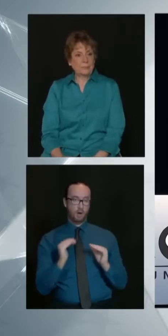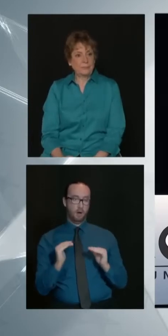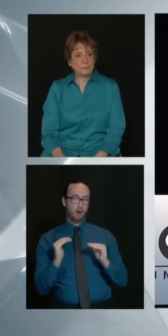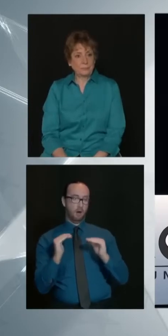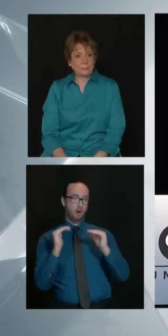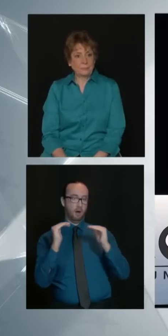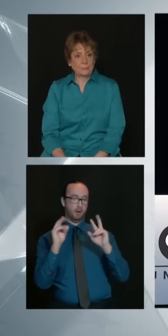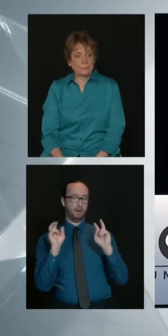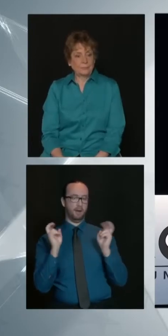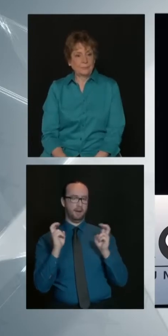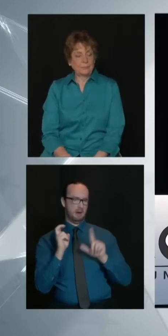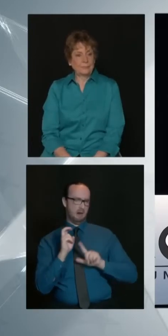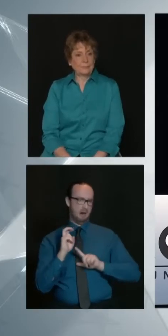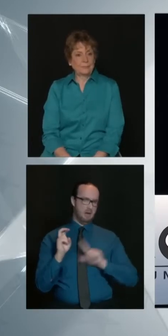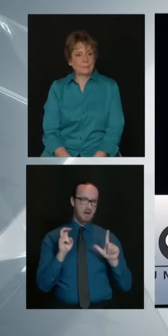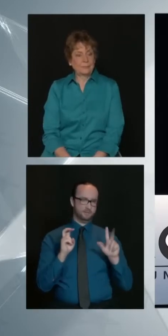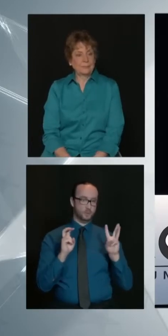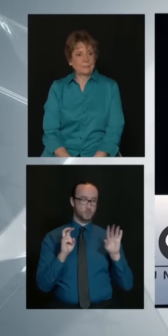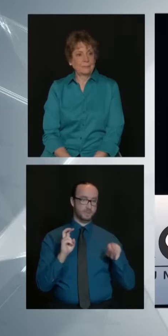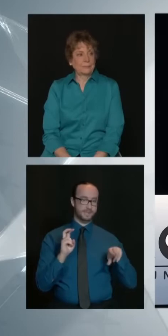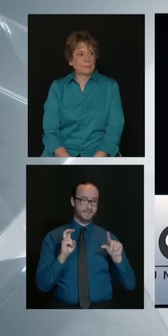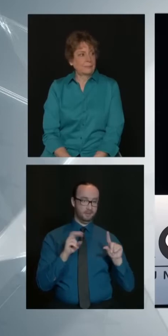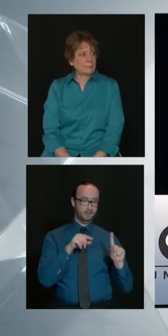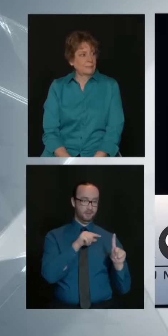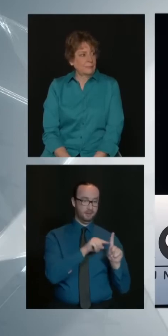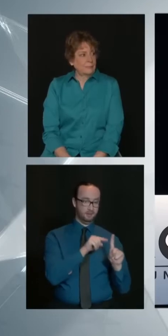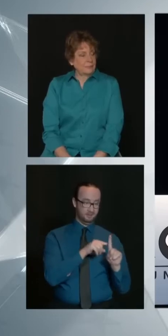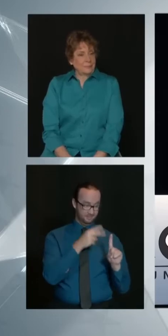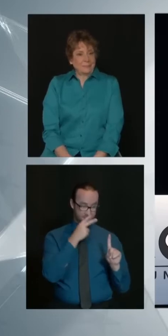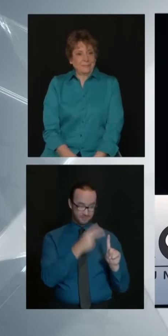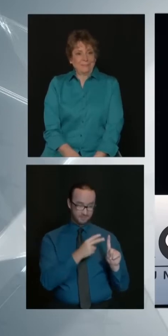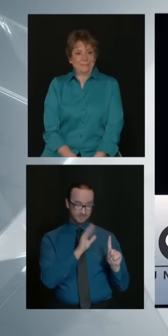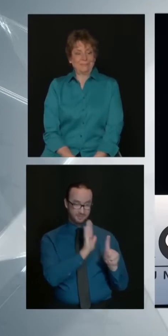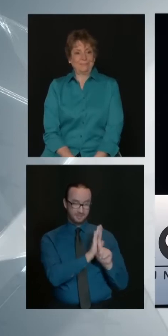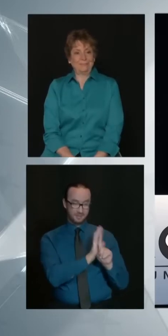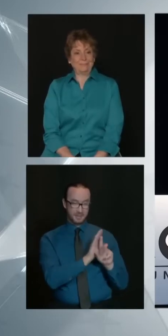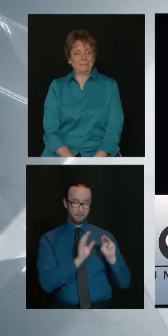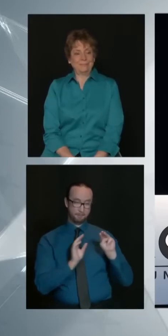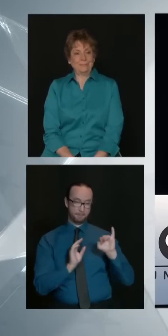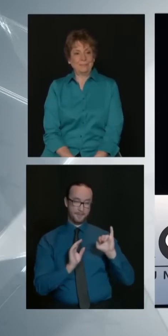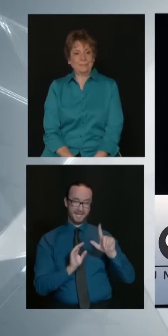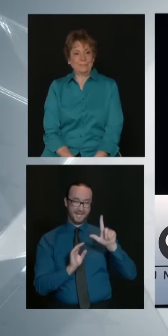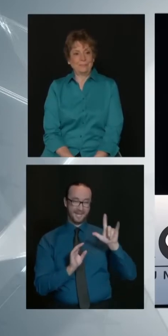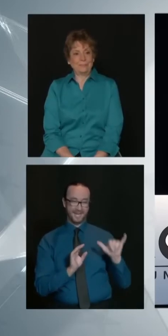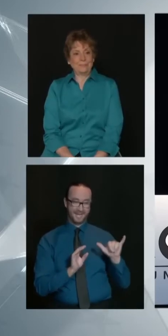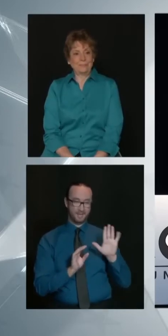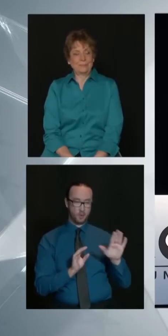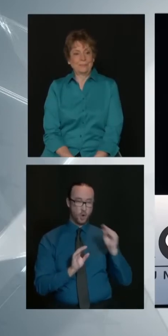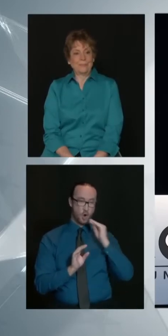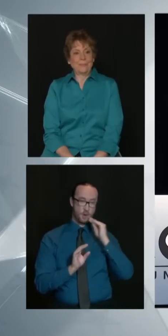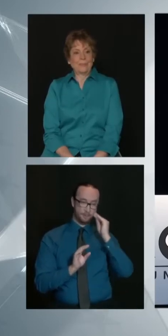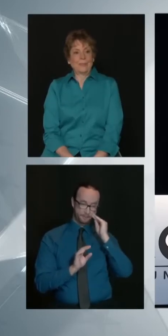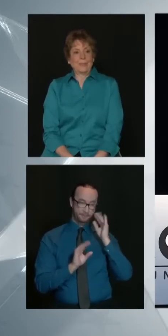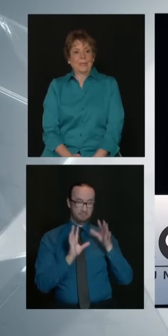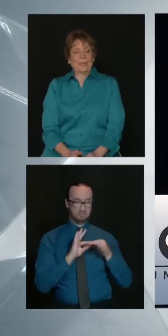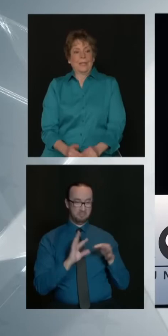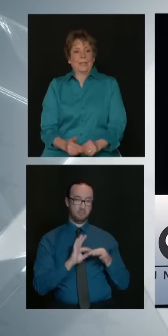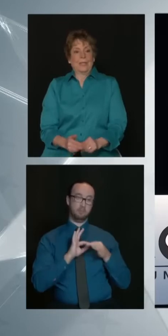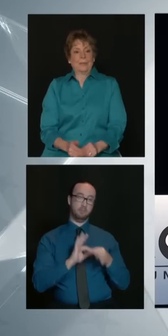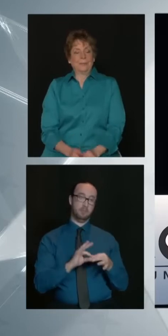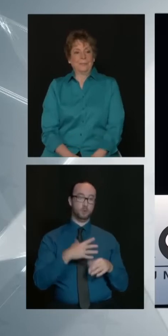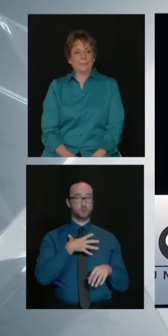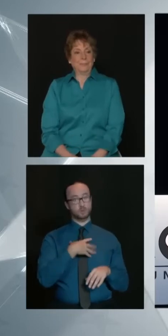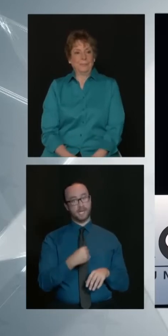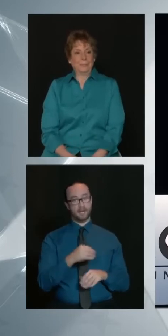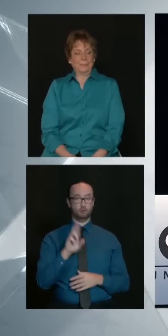like General Milley. You've all seen at home General Milley testifying in front of Congress, bloviating about white rage, talking about how we need to teach our